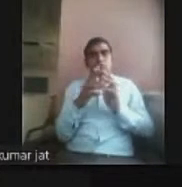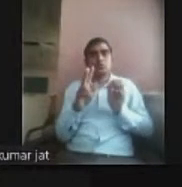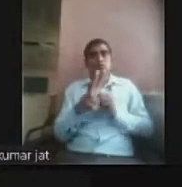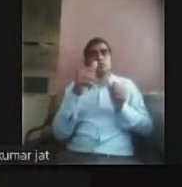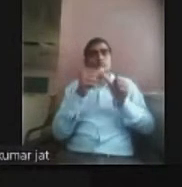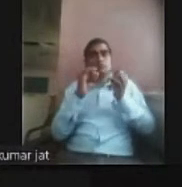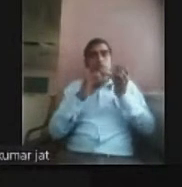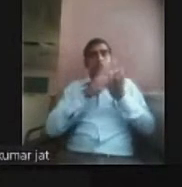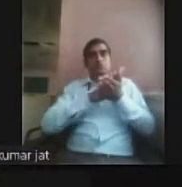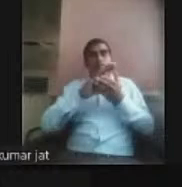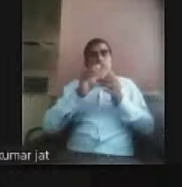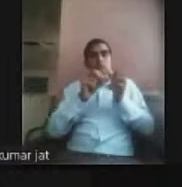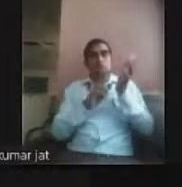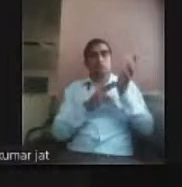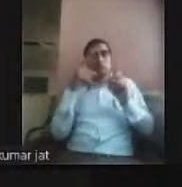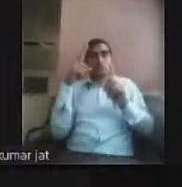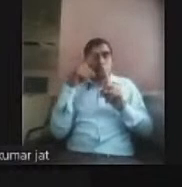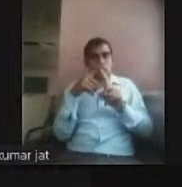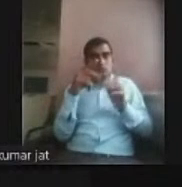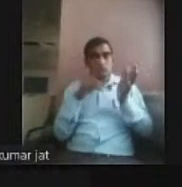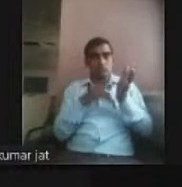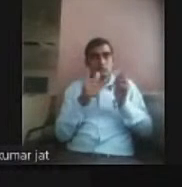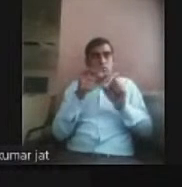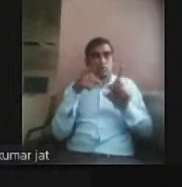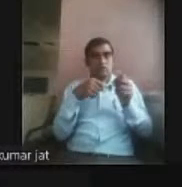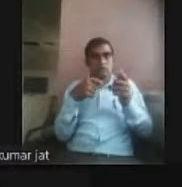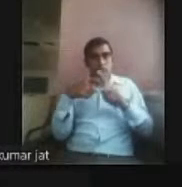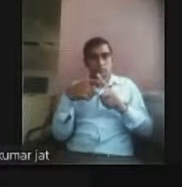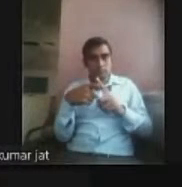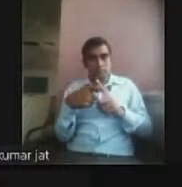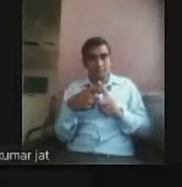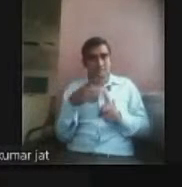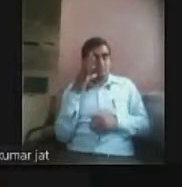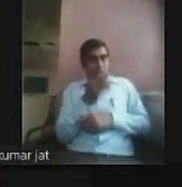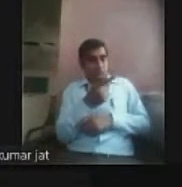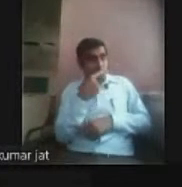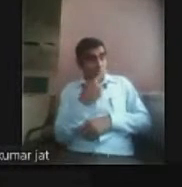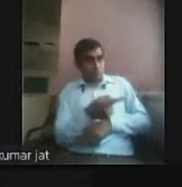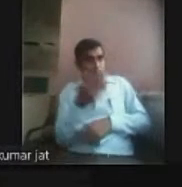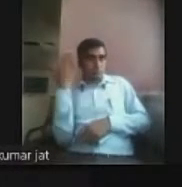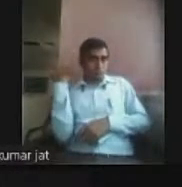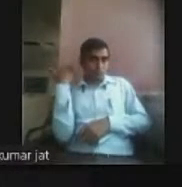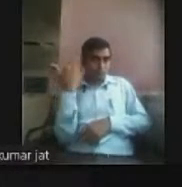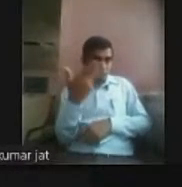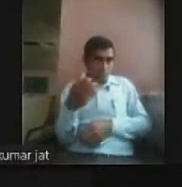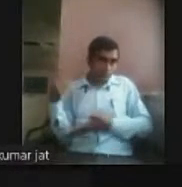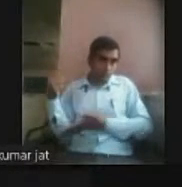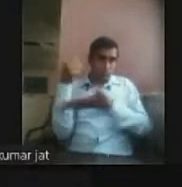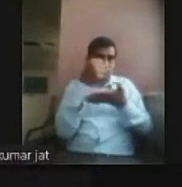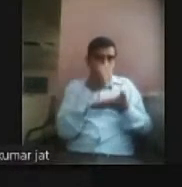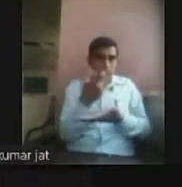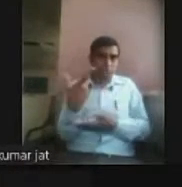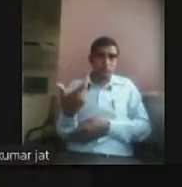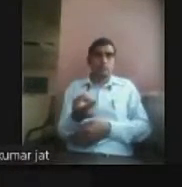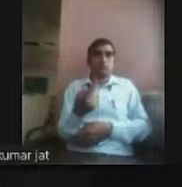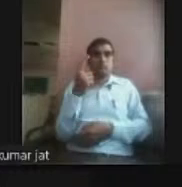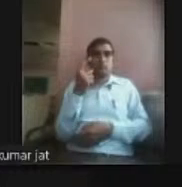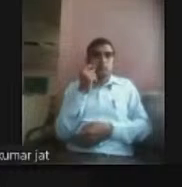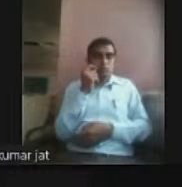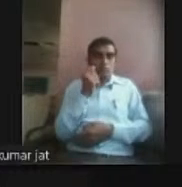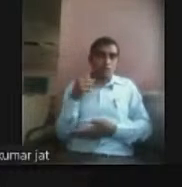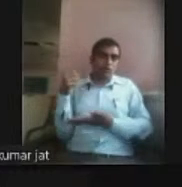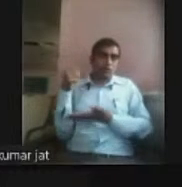I'd also like to talk about Basant Nair, who's specialized on budgeting and especially on gender